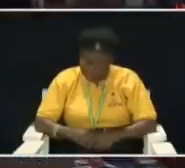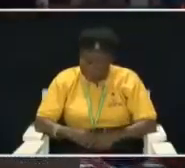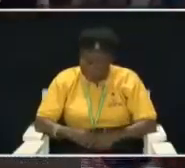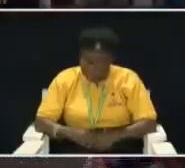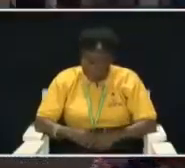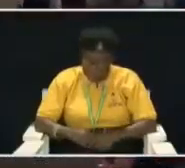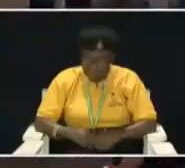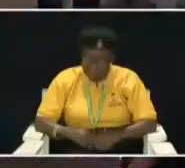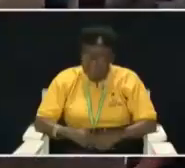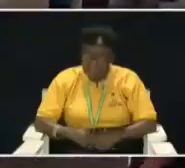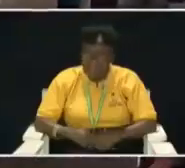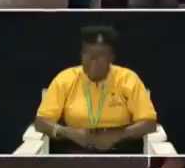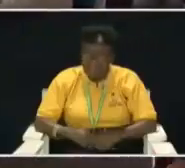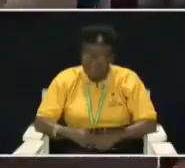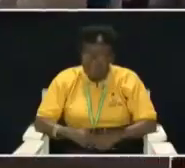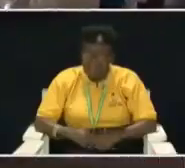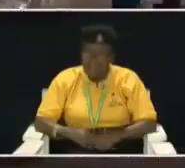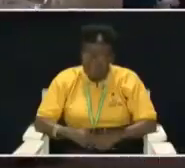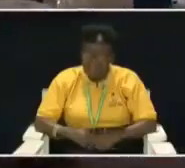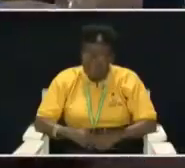Hallelujah.